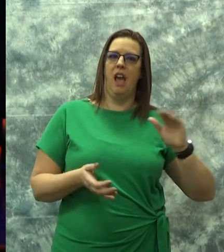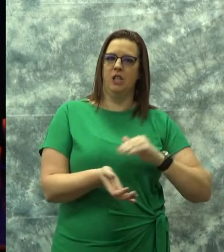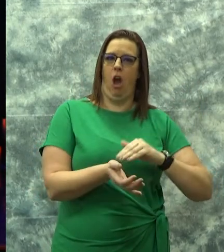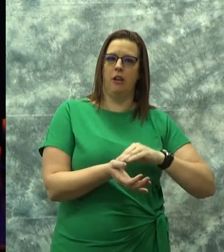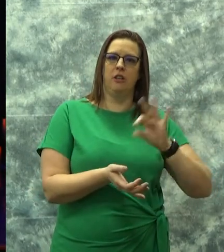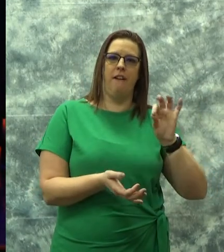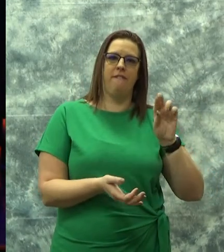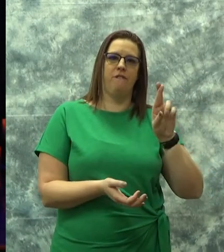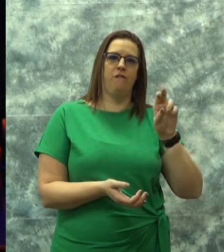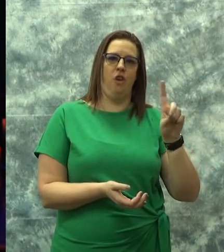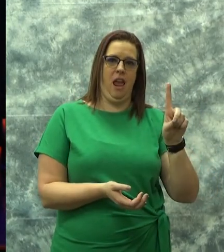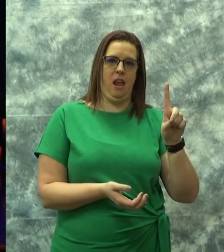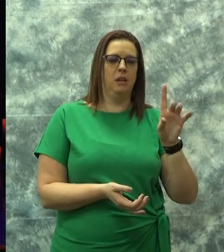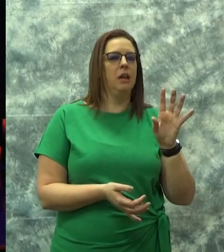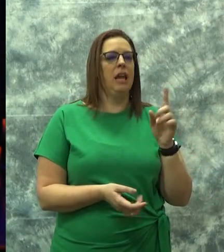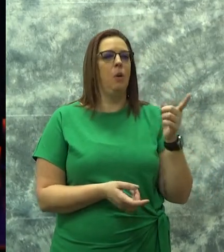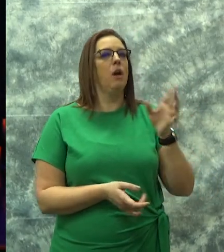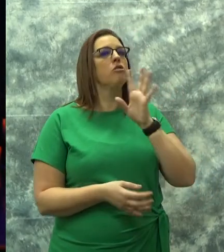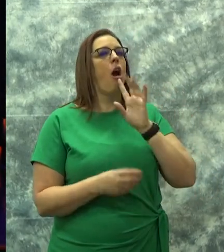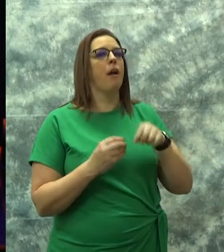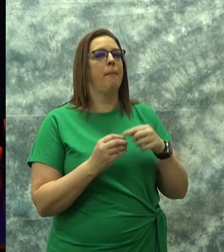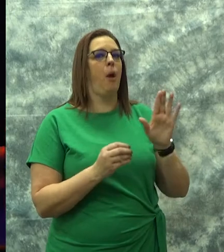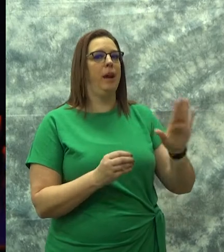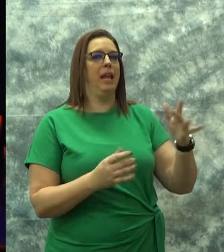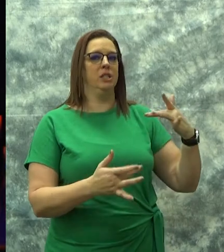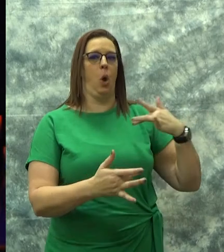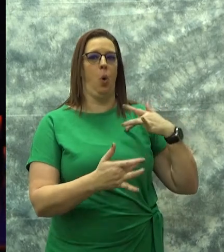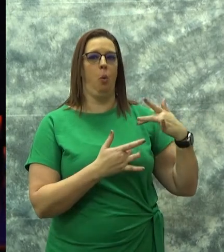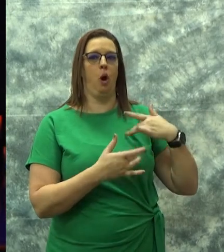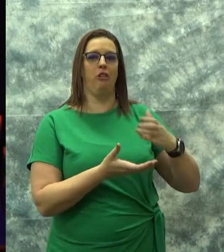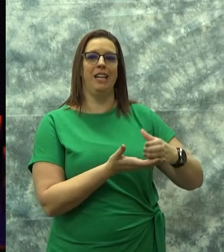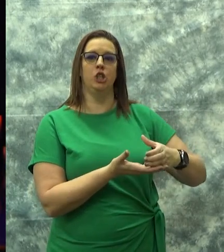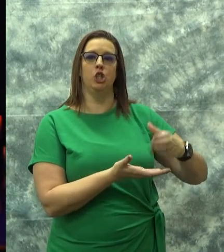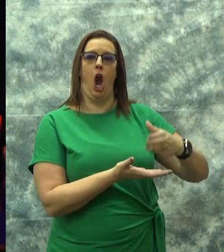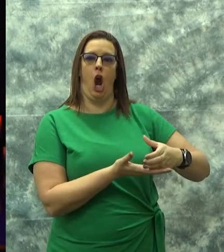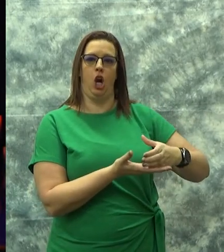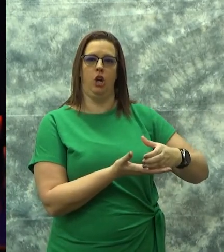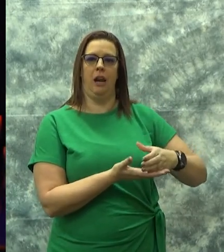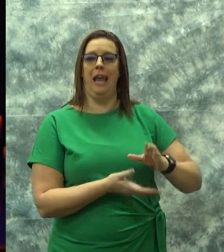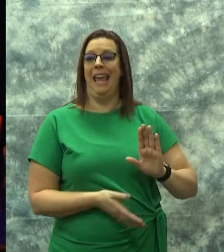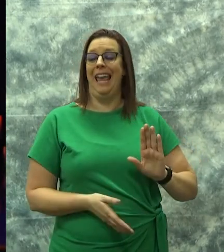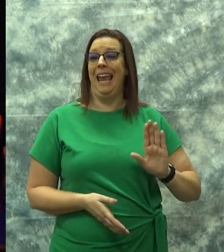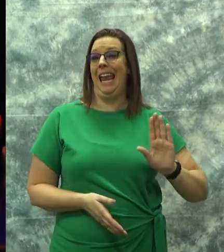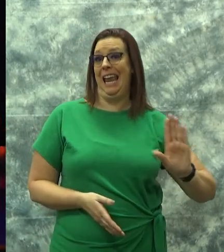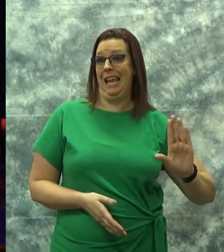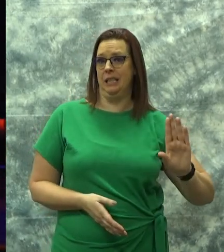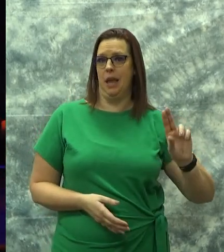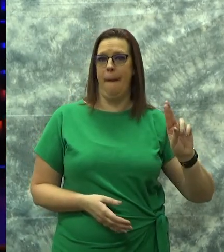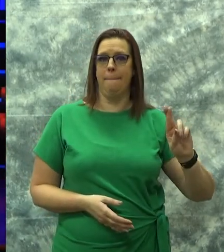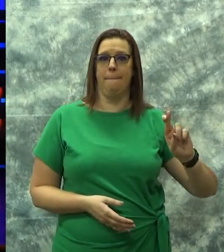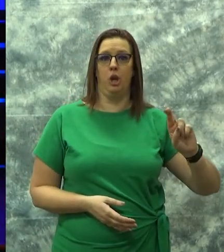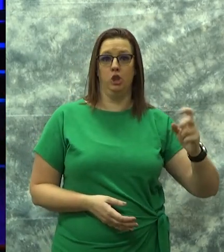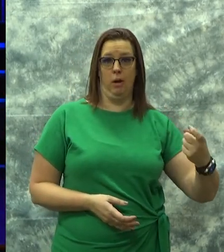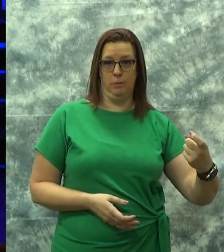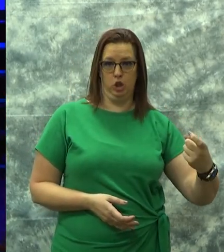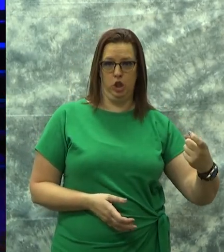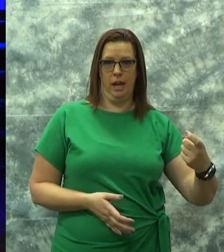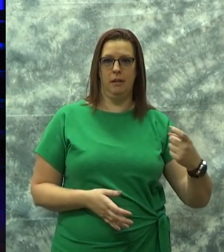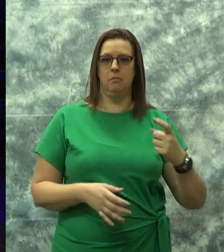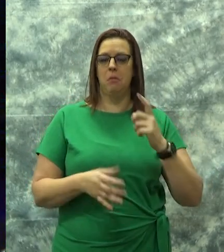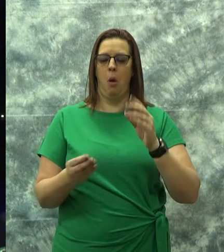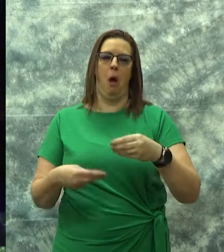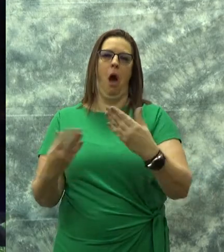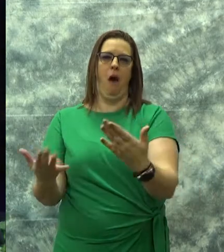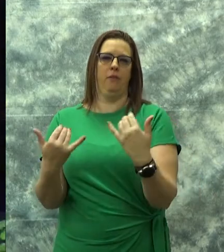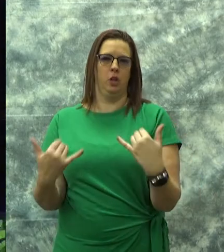loved, Dr. Fred would talk about something he called his worry jar. His prescription, which I'll offer today, is to set